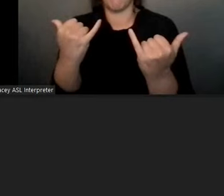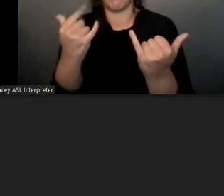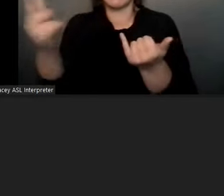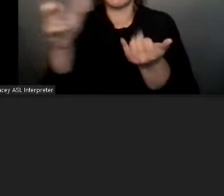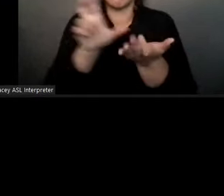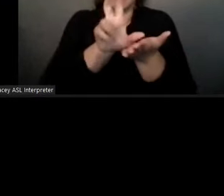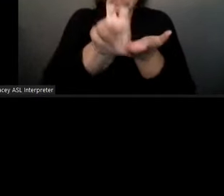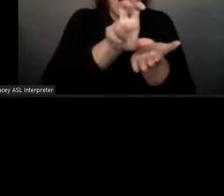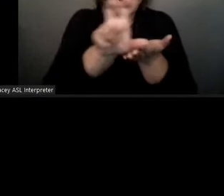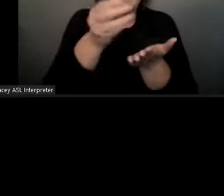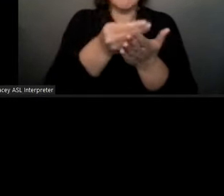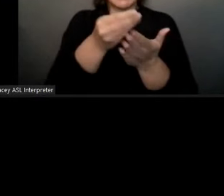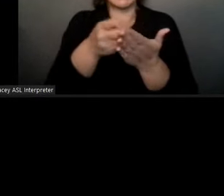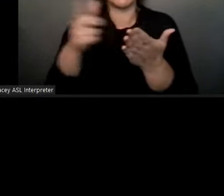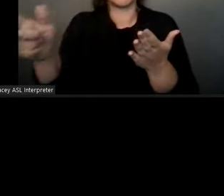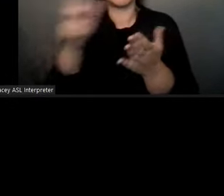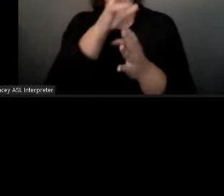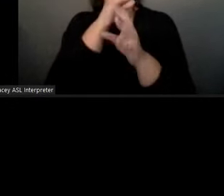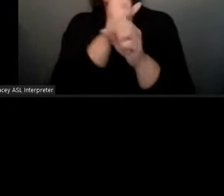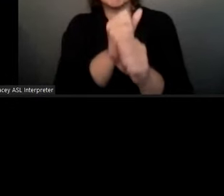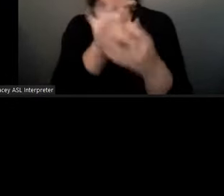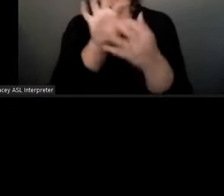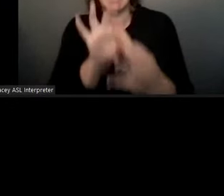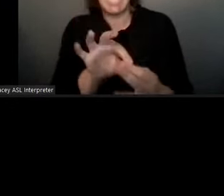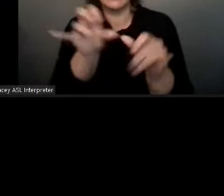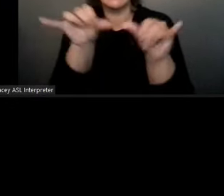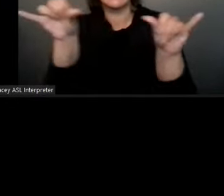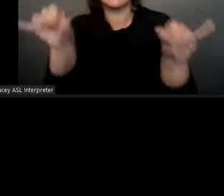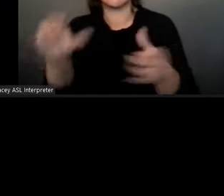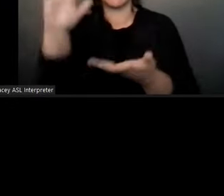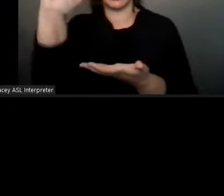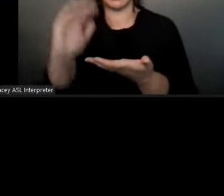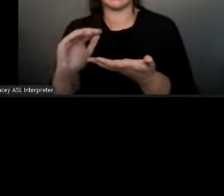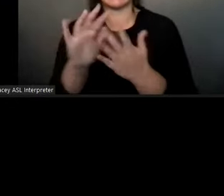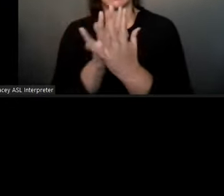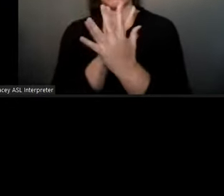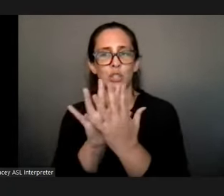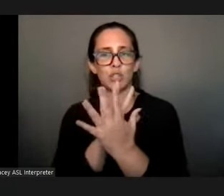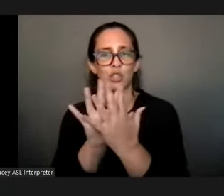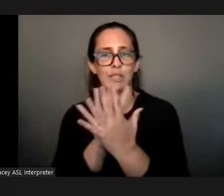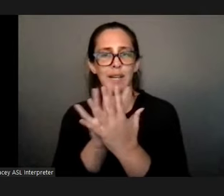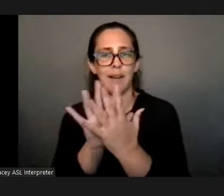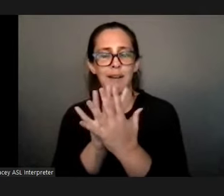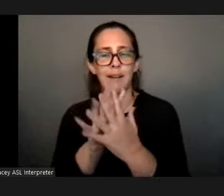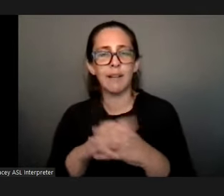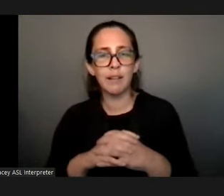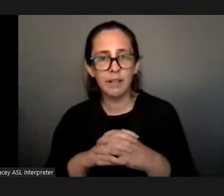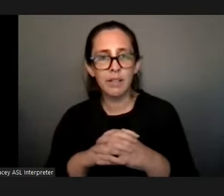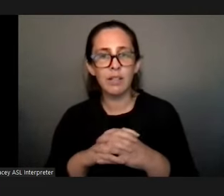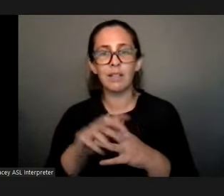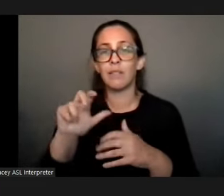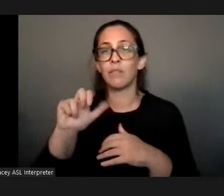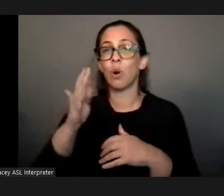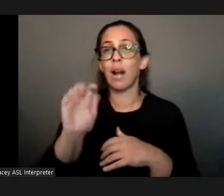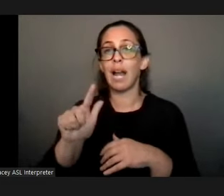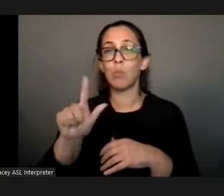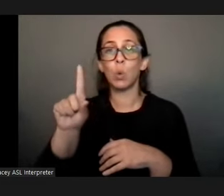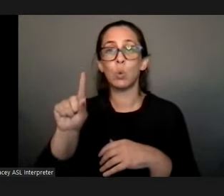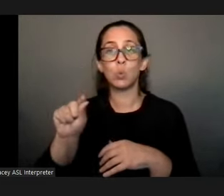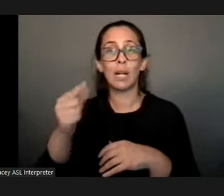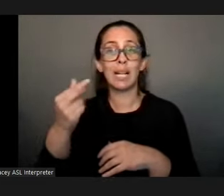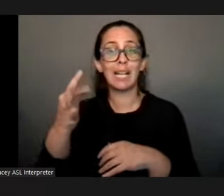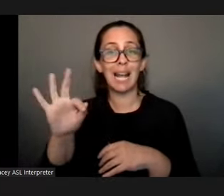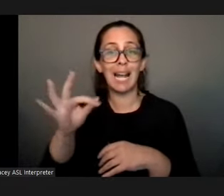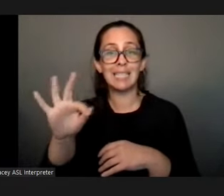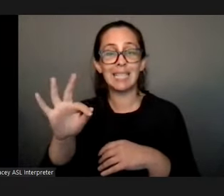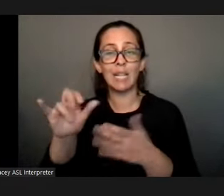improve service and attract commuters back to the system, further reducing congestion. In April 2019, the New York